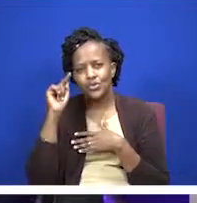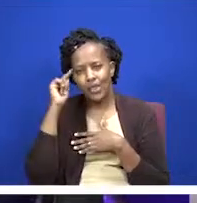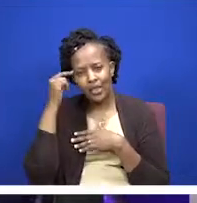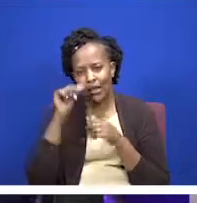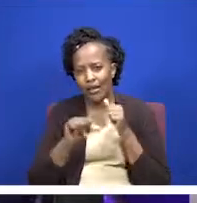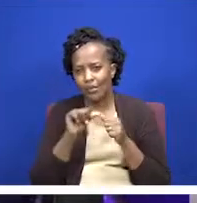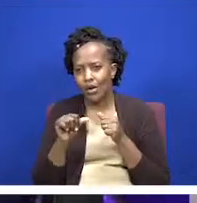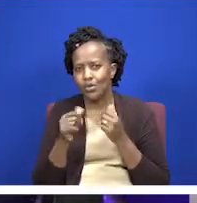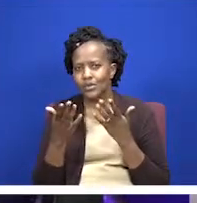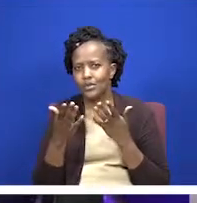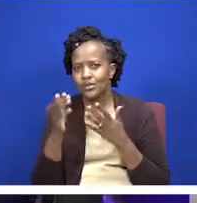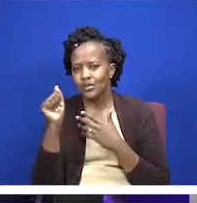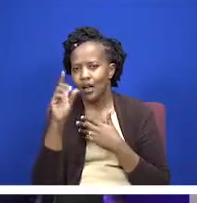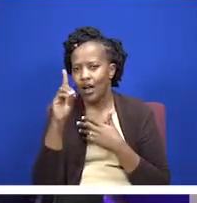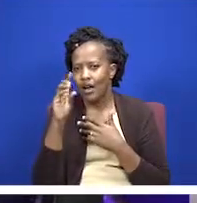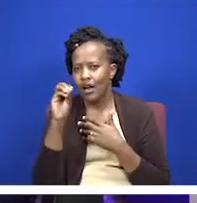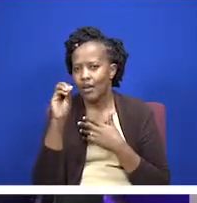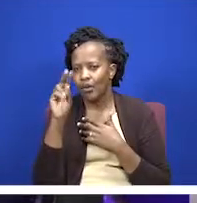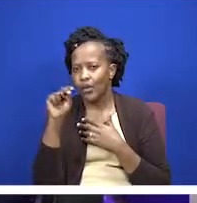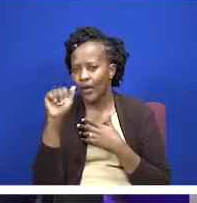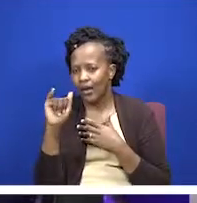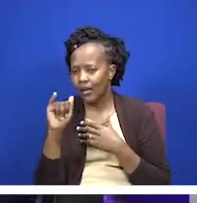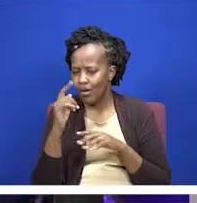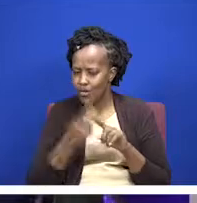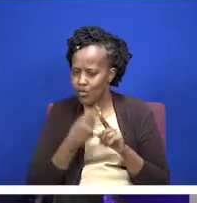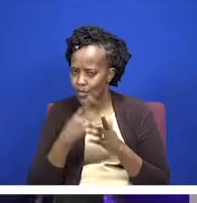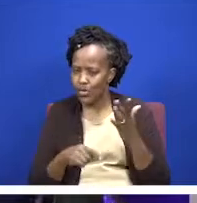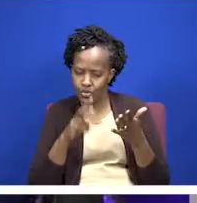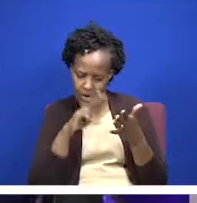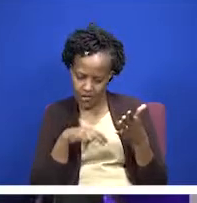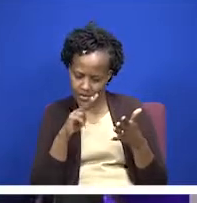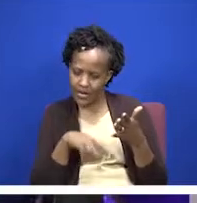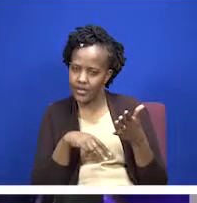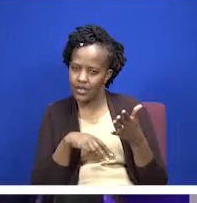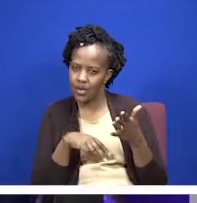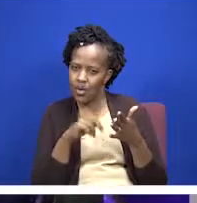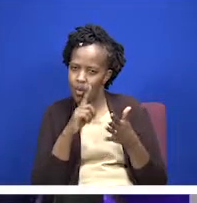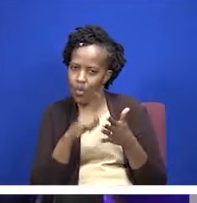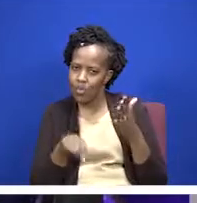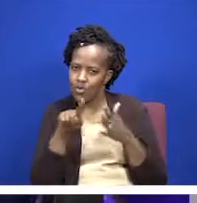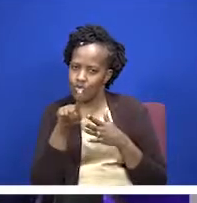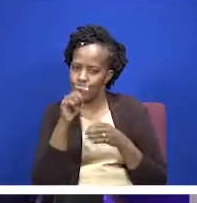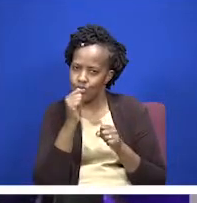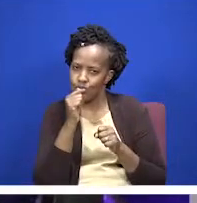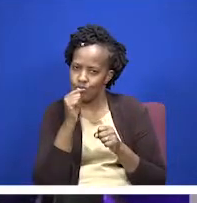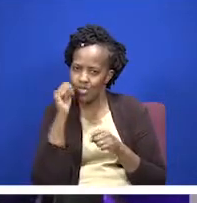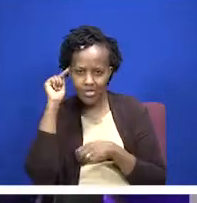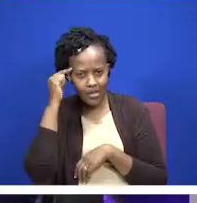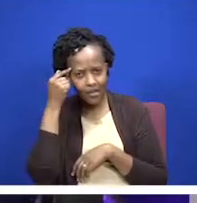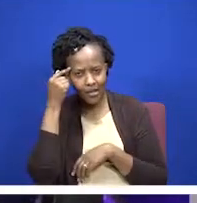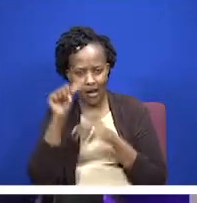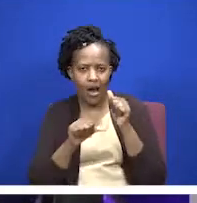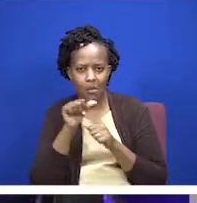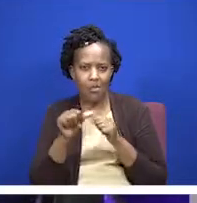with someone who is close to you? How would you, from the text that we've read from the book of Exodus chapter 6, how would you